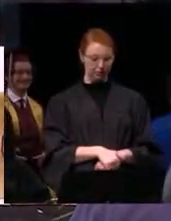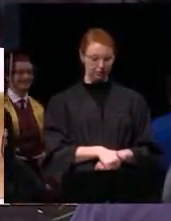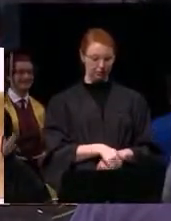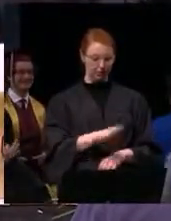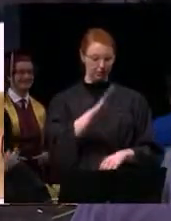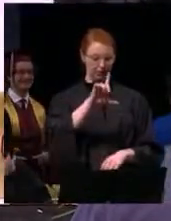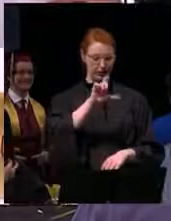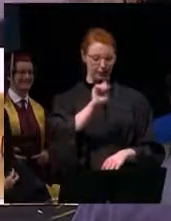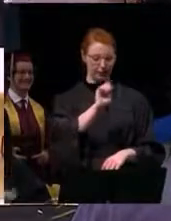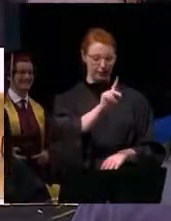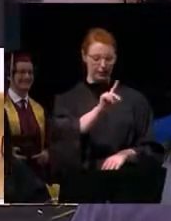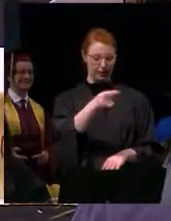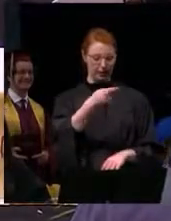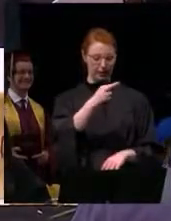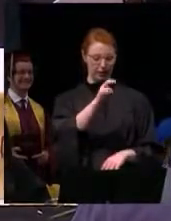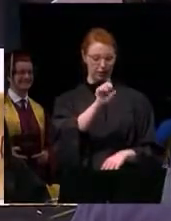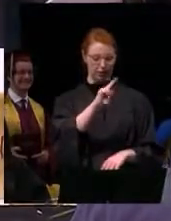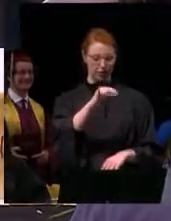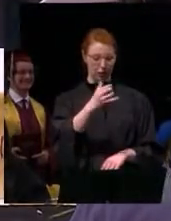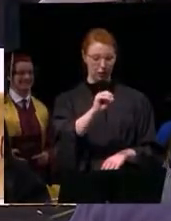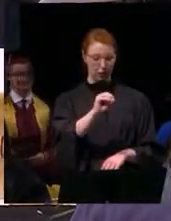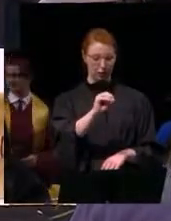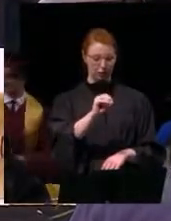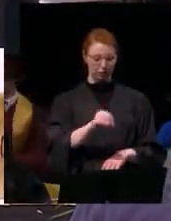Blake Grenio.